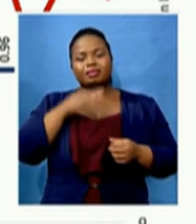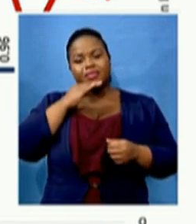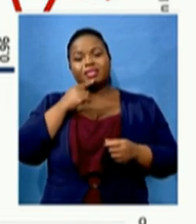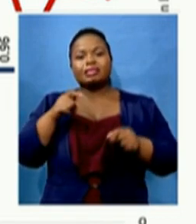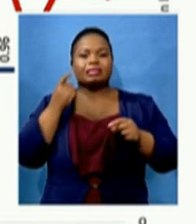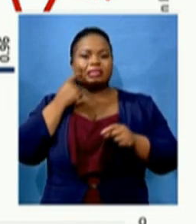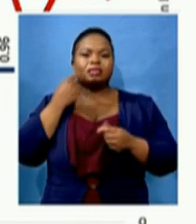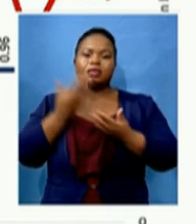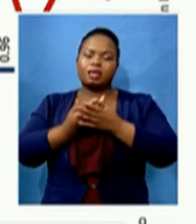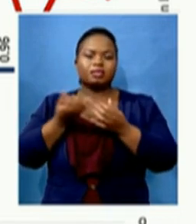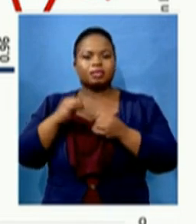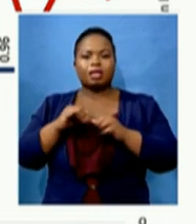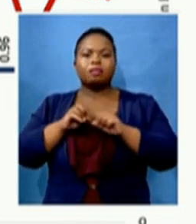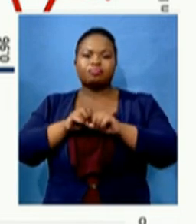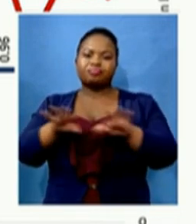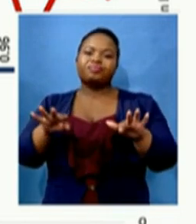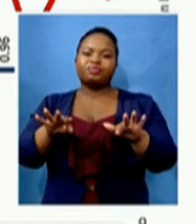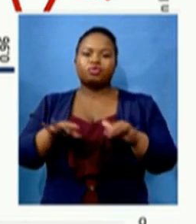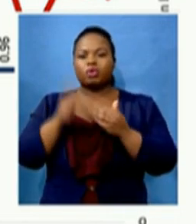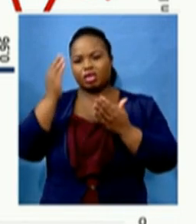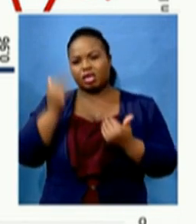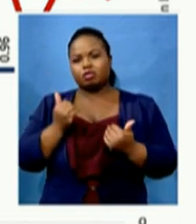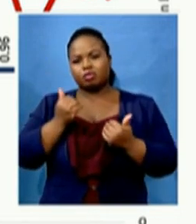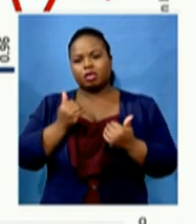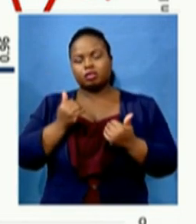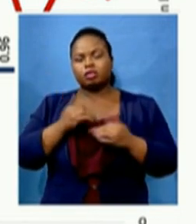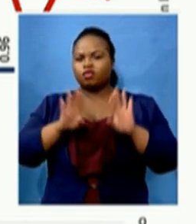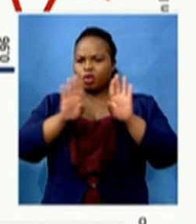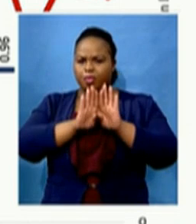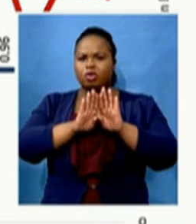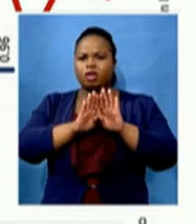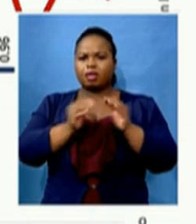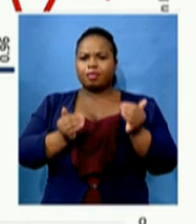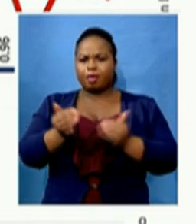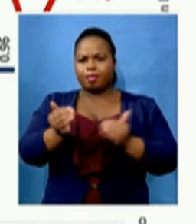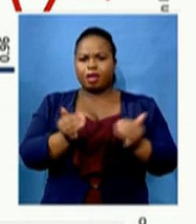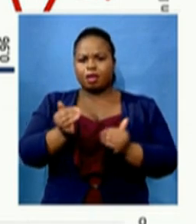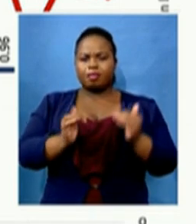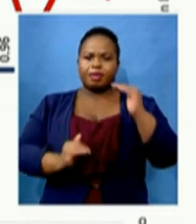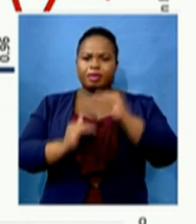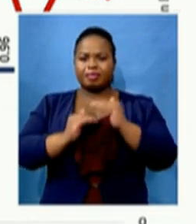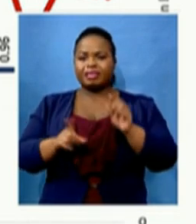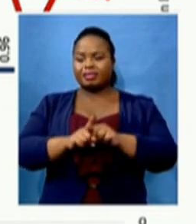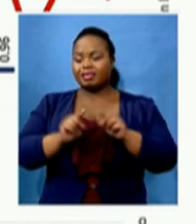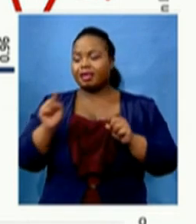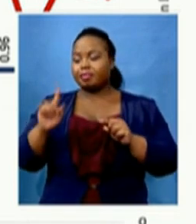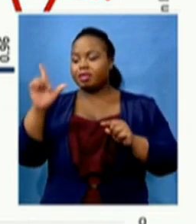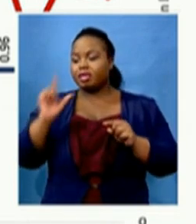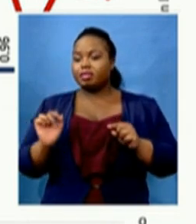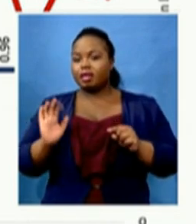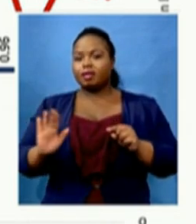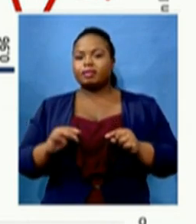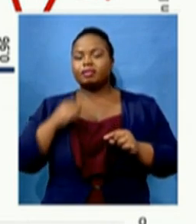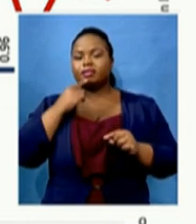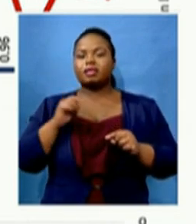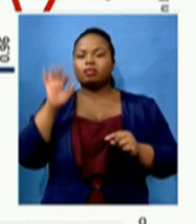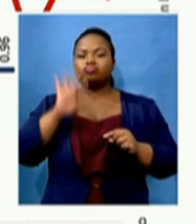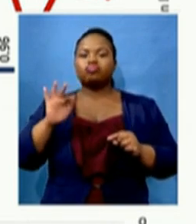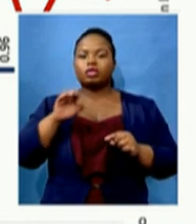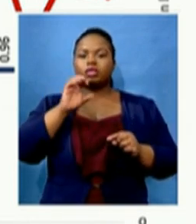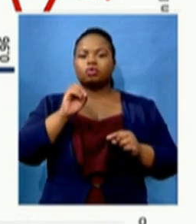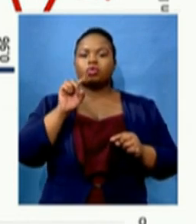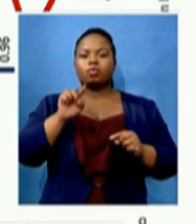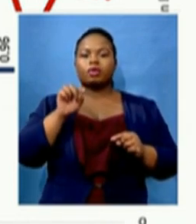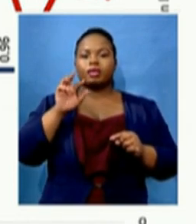expect from a lockdown. So in this case, Italy, I was estimating about 0.96. At the moment, the UK is saying that they're